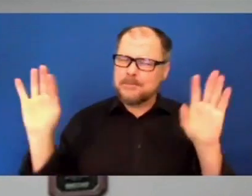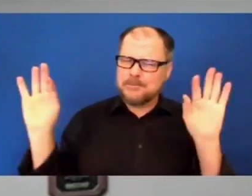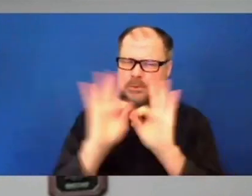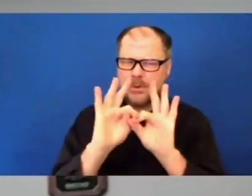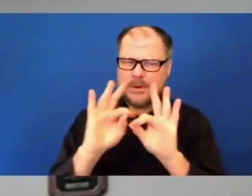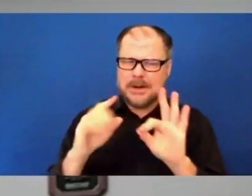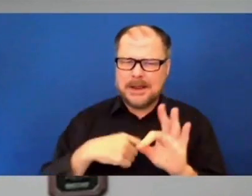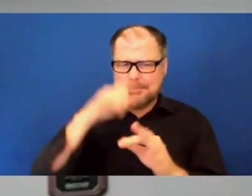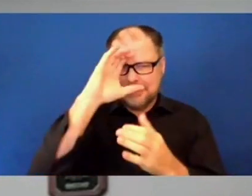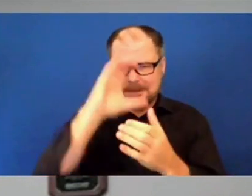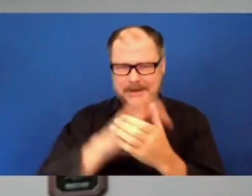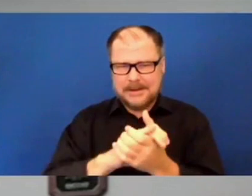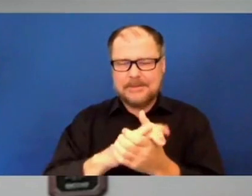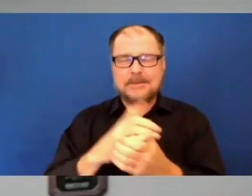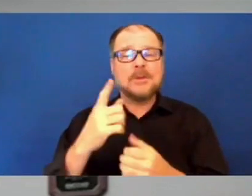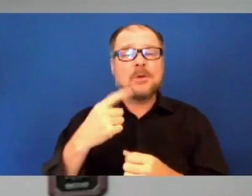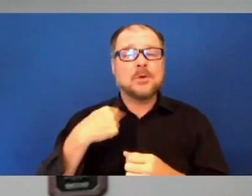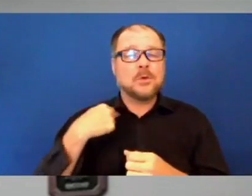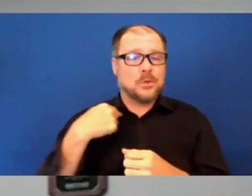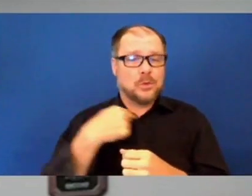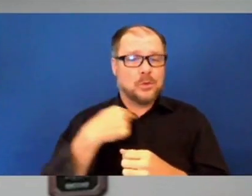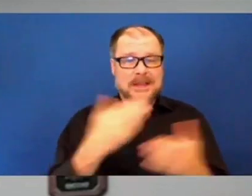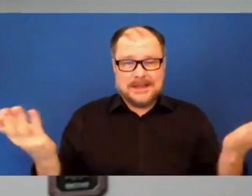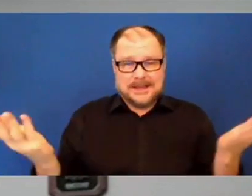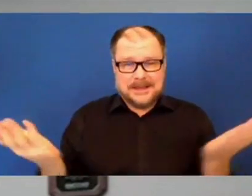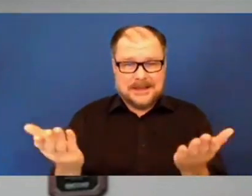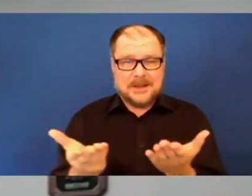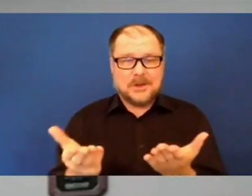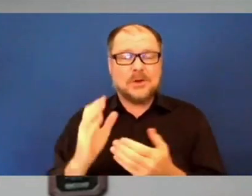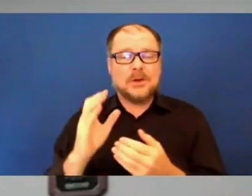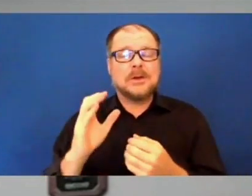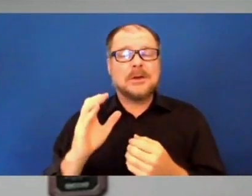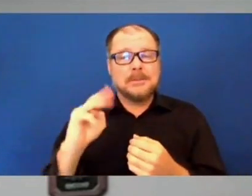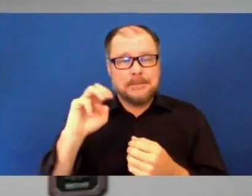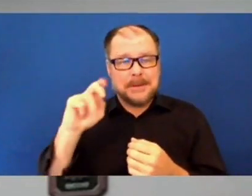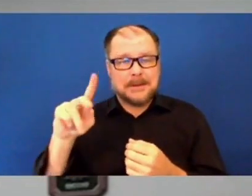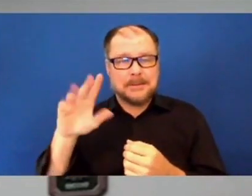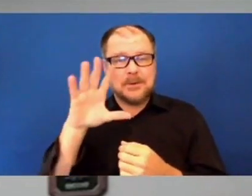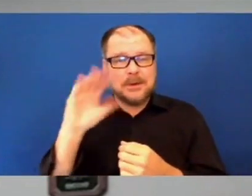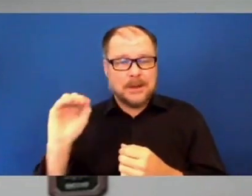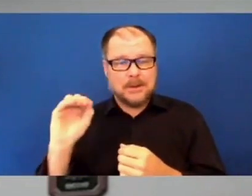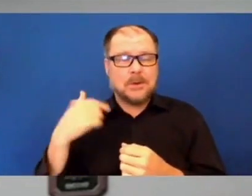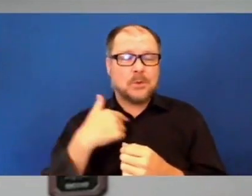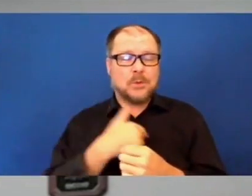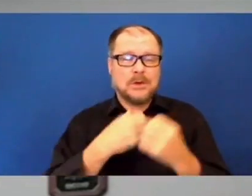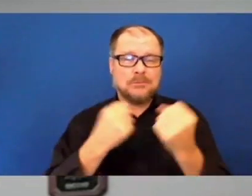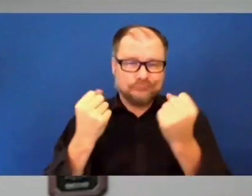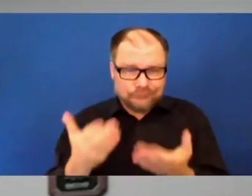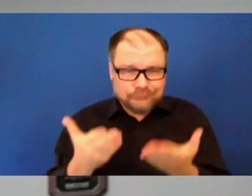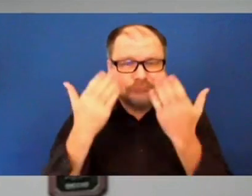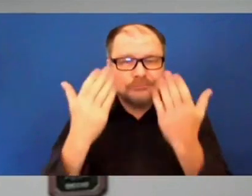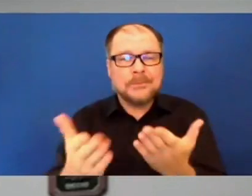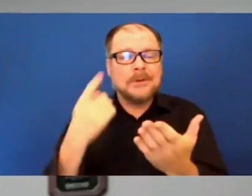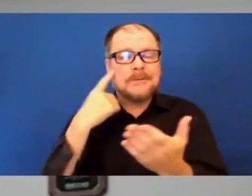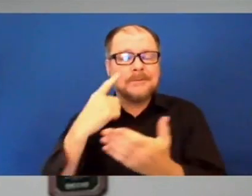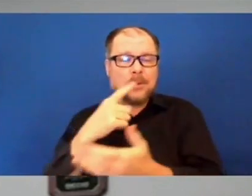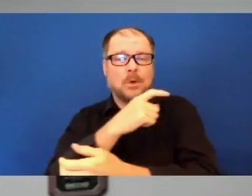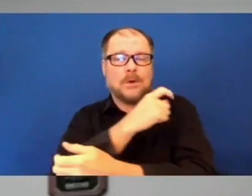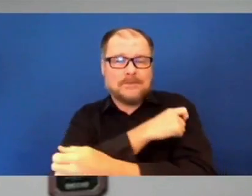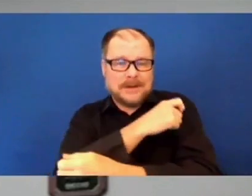is that we are still recommending vaccinations as the way for us to get out of